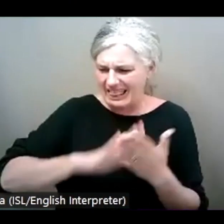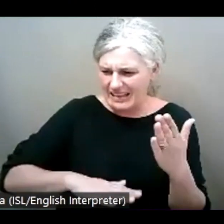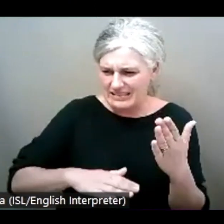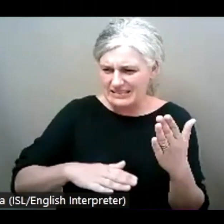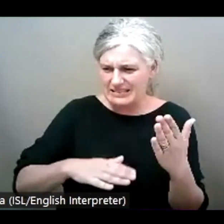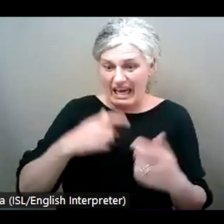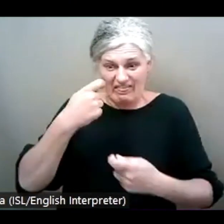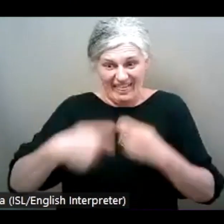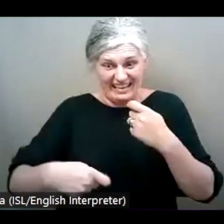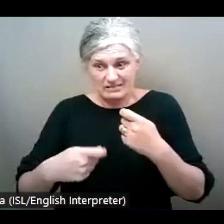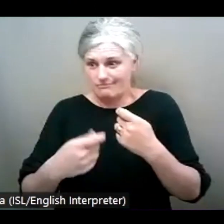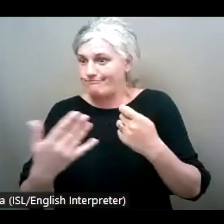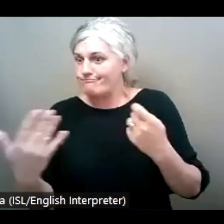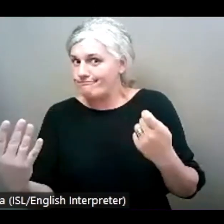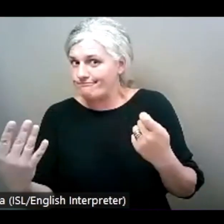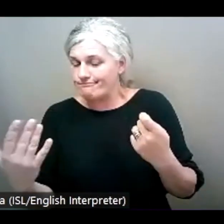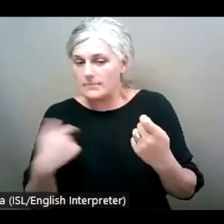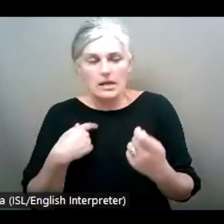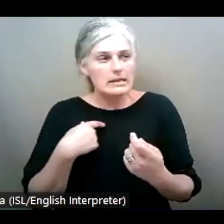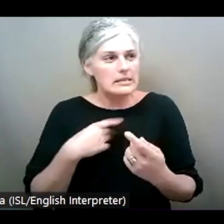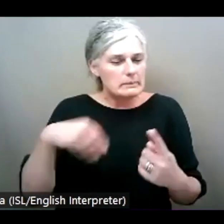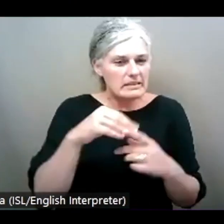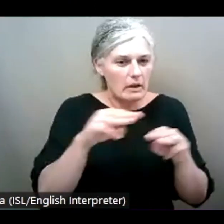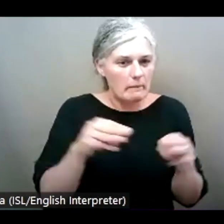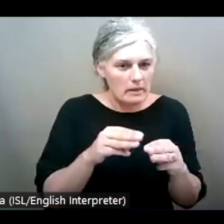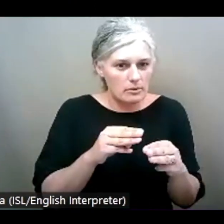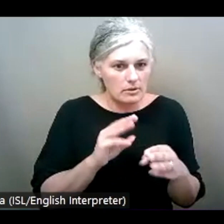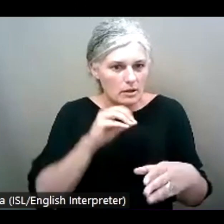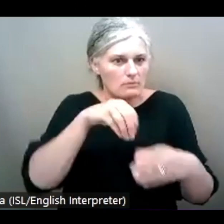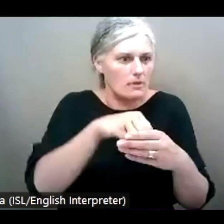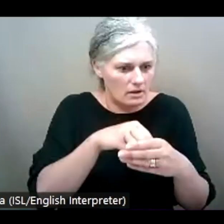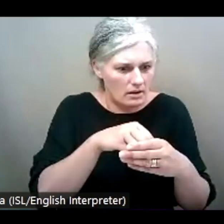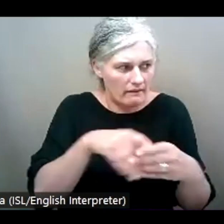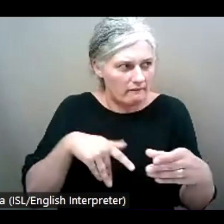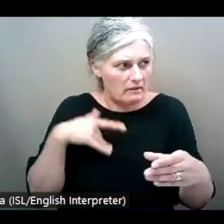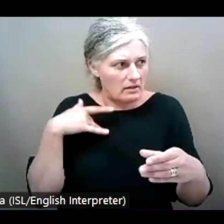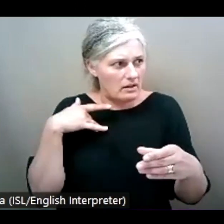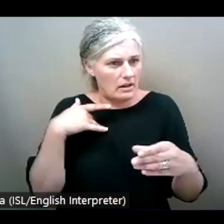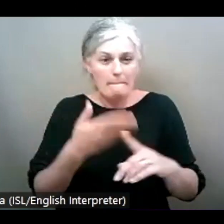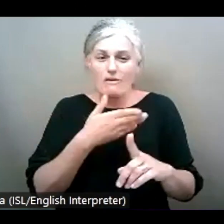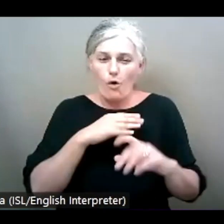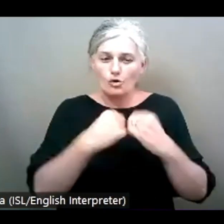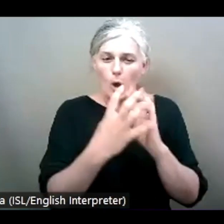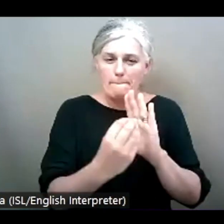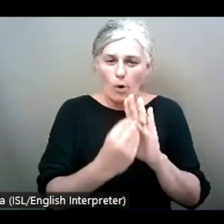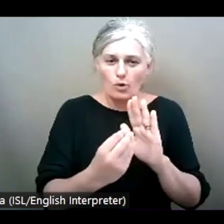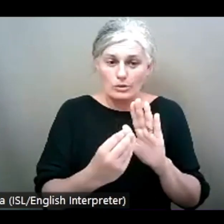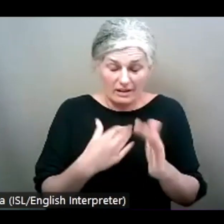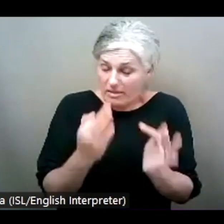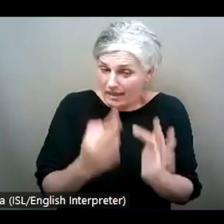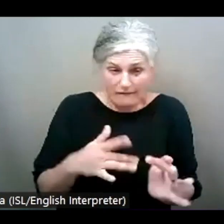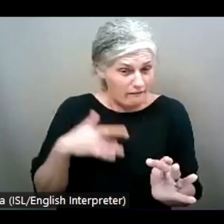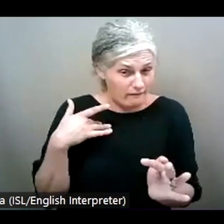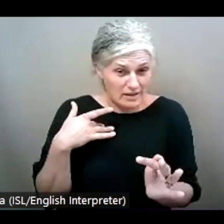than. Not even by certain people, but just kind of this feeling that you have before you come across the social model. I certainly did feel that